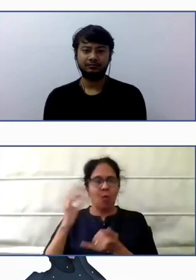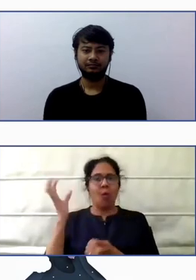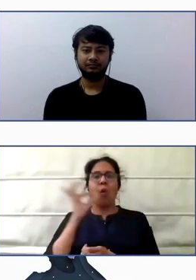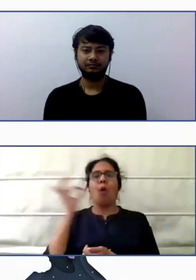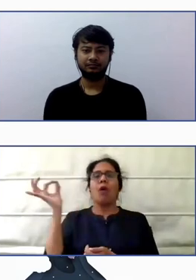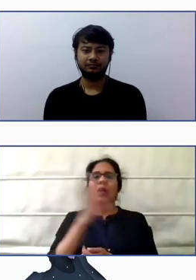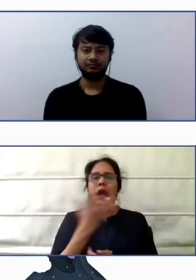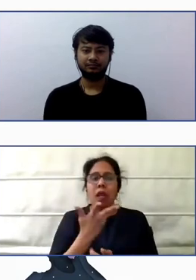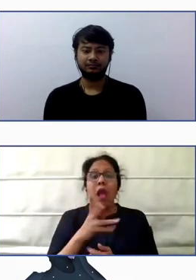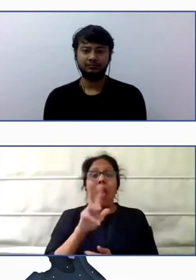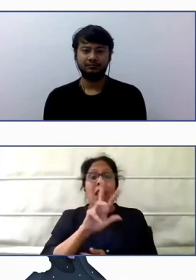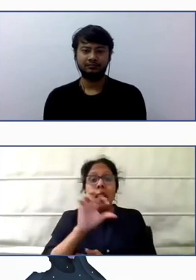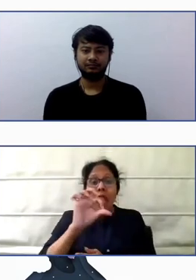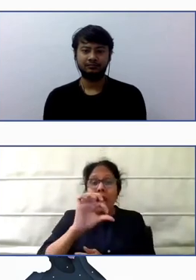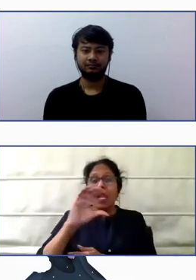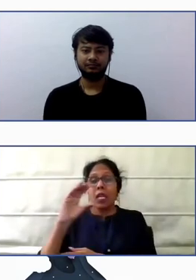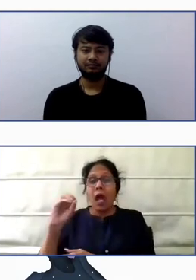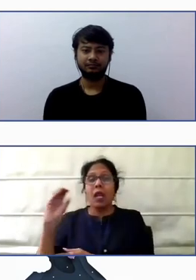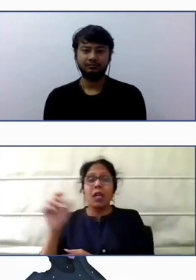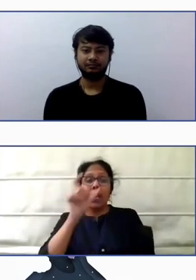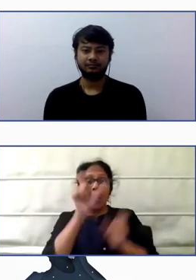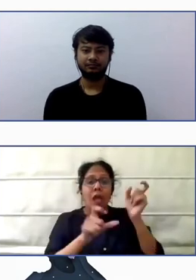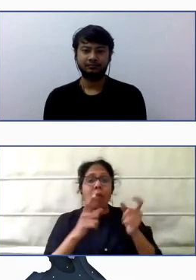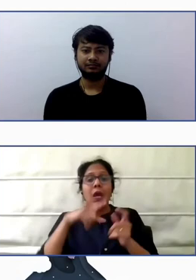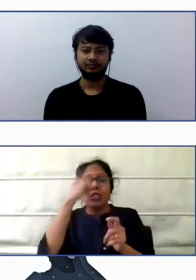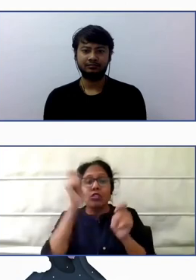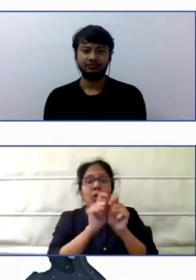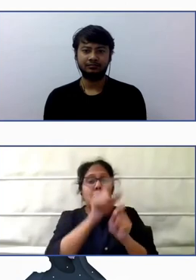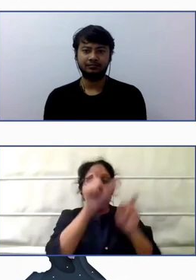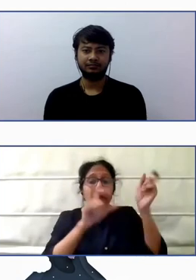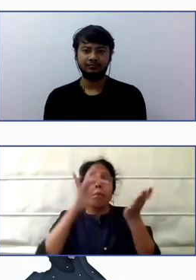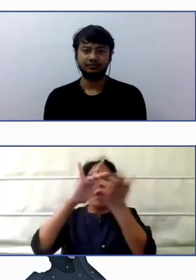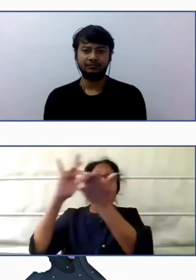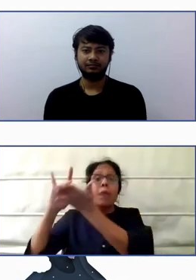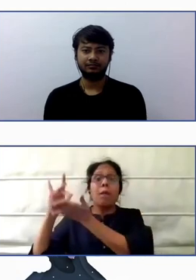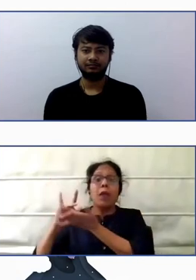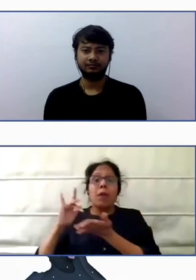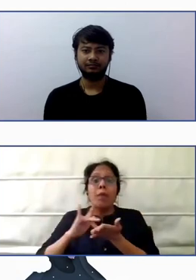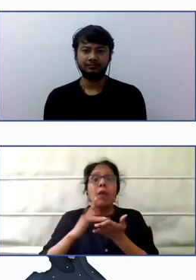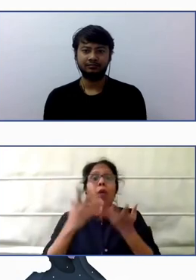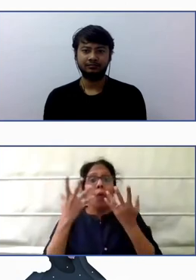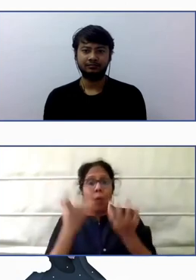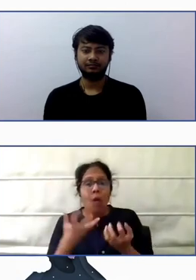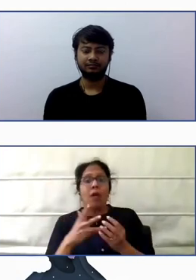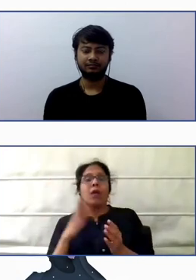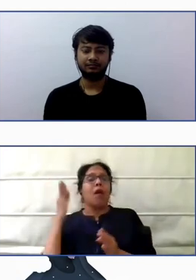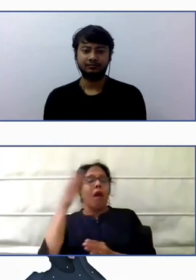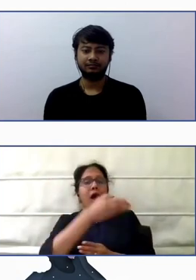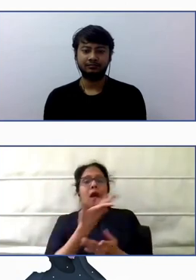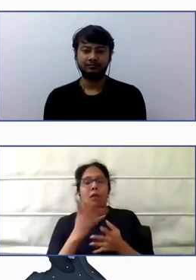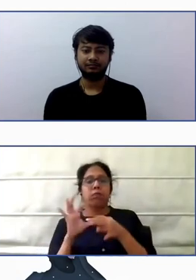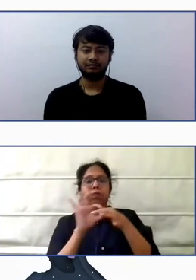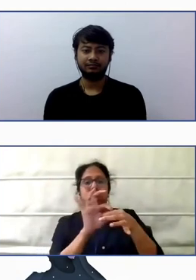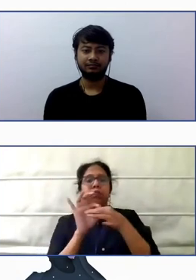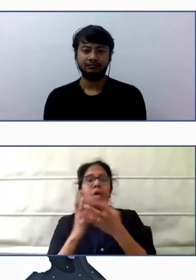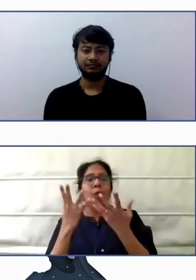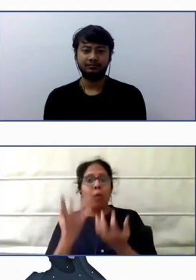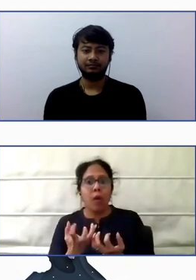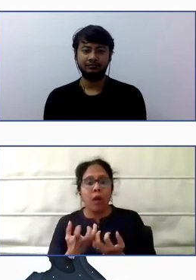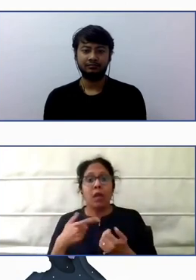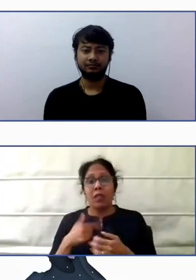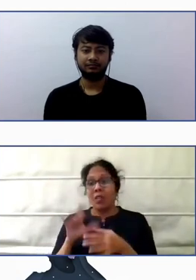900 employees sitting in 900 different locations. Now imagine we getting in touch with courier partner